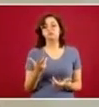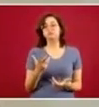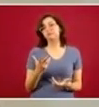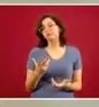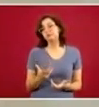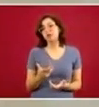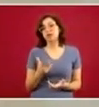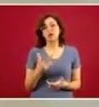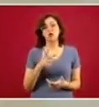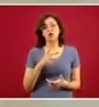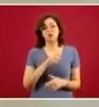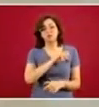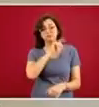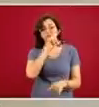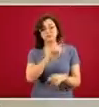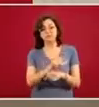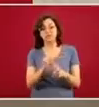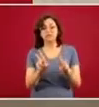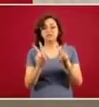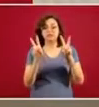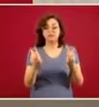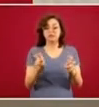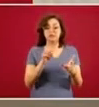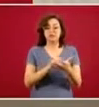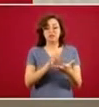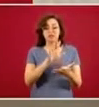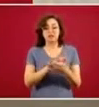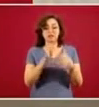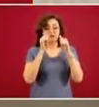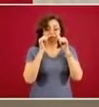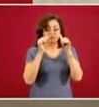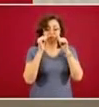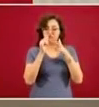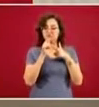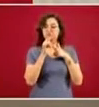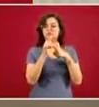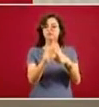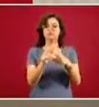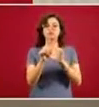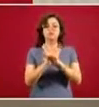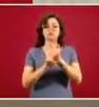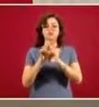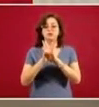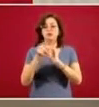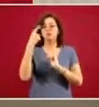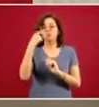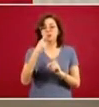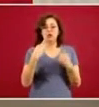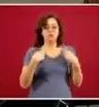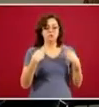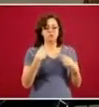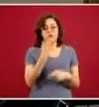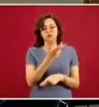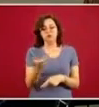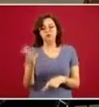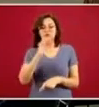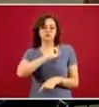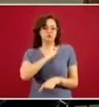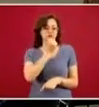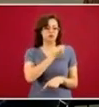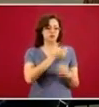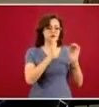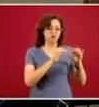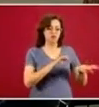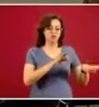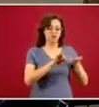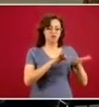The external consultations of some specialties are going to continue to work in the same way, and in